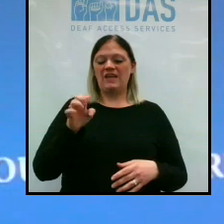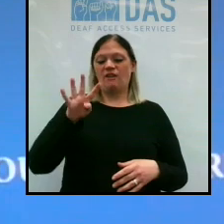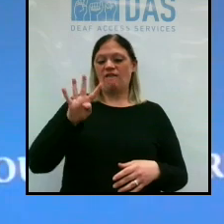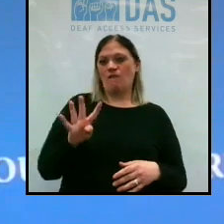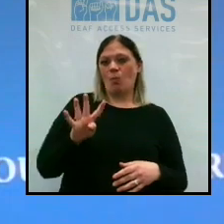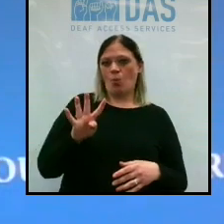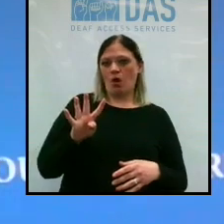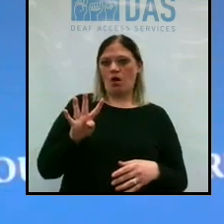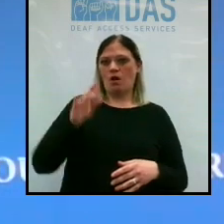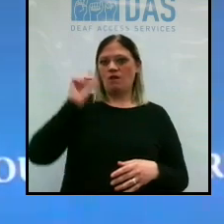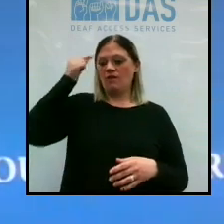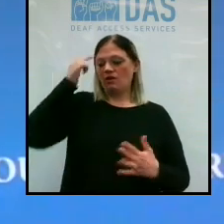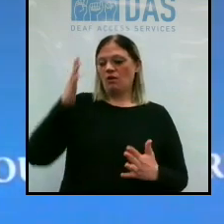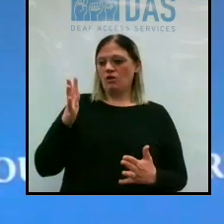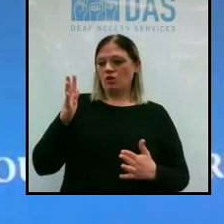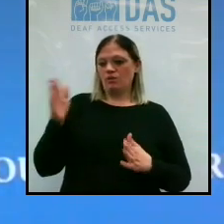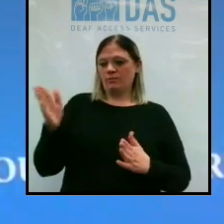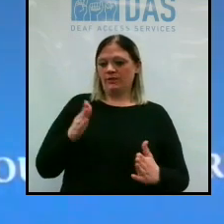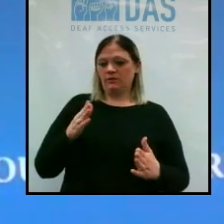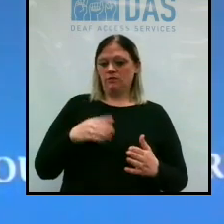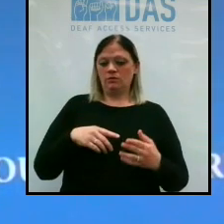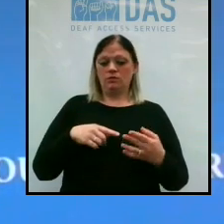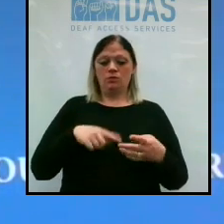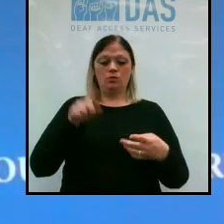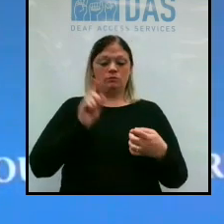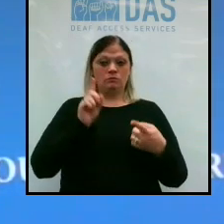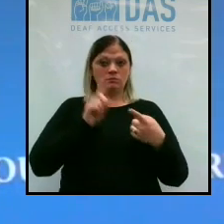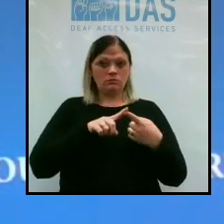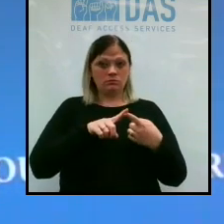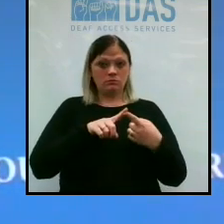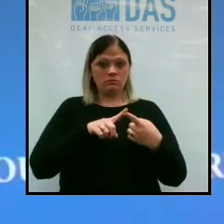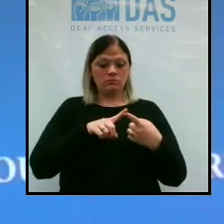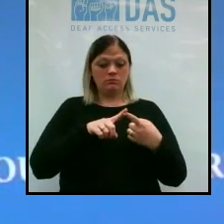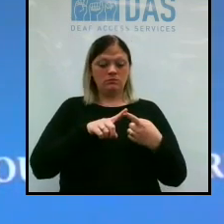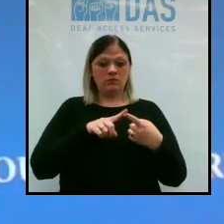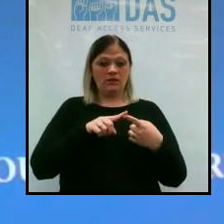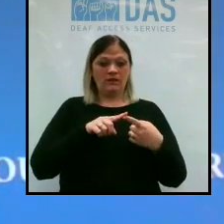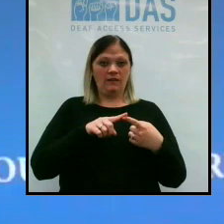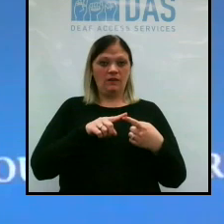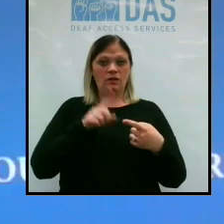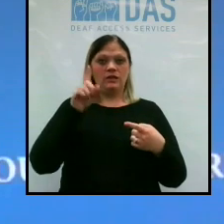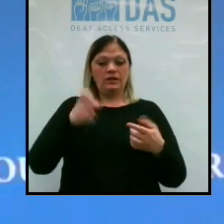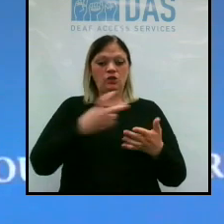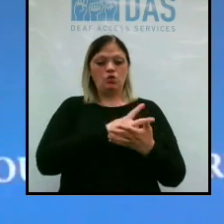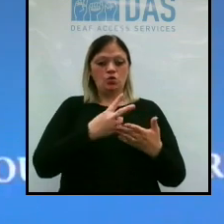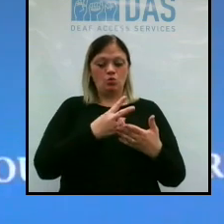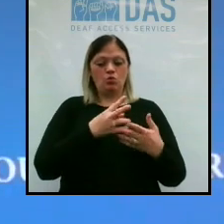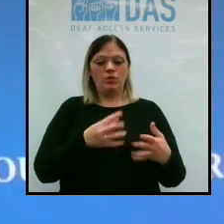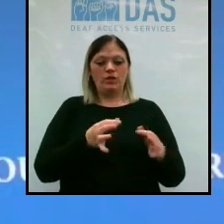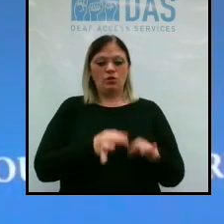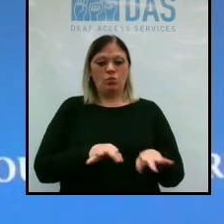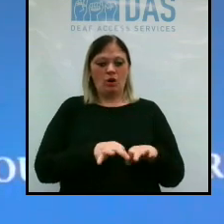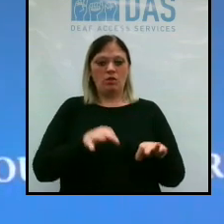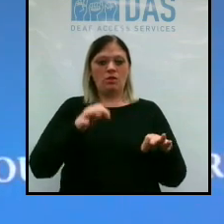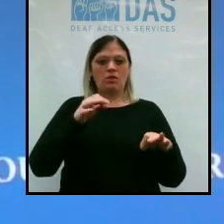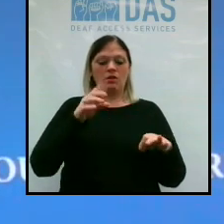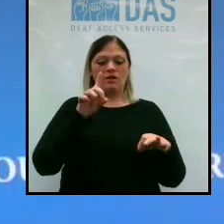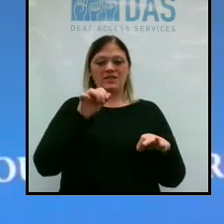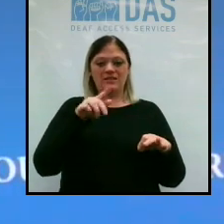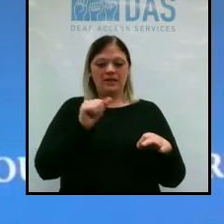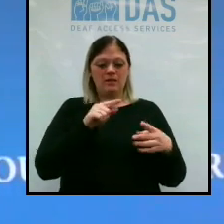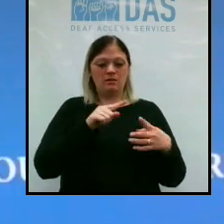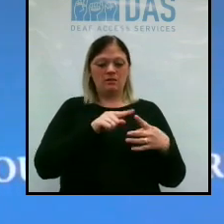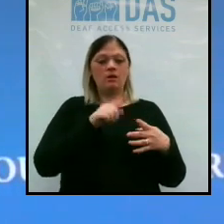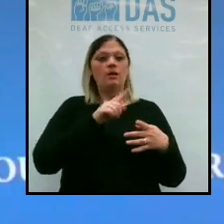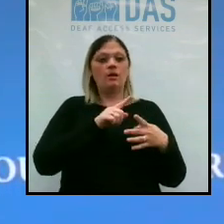And remember, if you get to phase 1, you got to at least have 2 weeks worth of data to show you can go to phase 2, that you